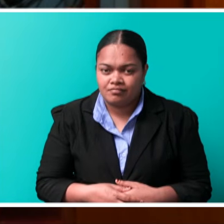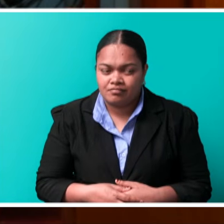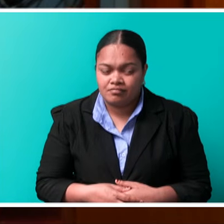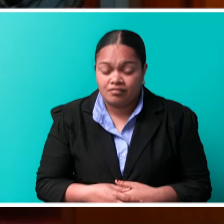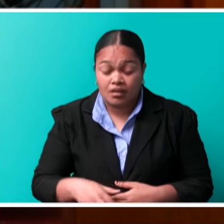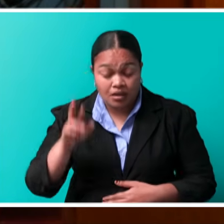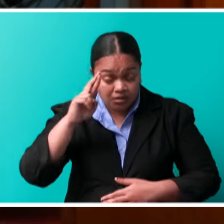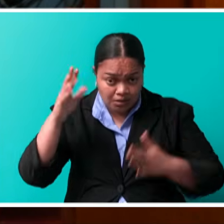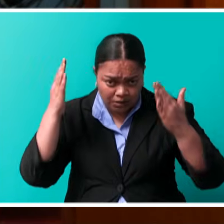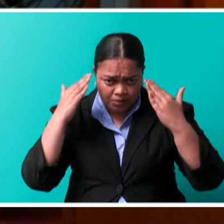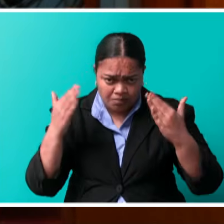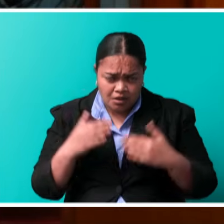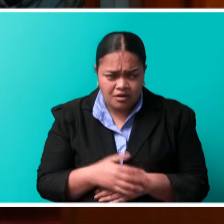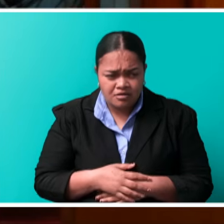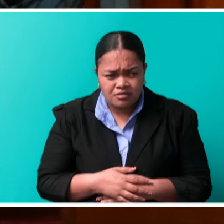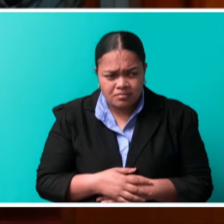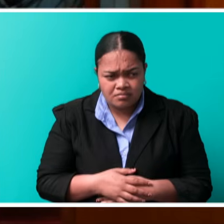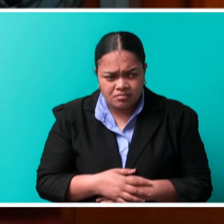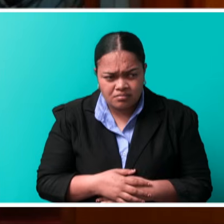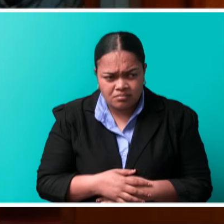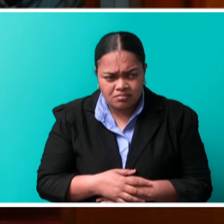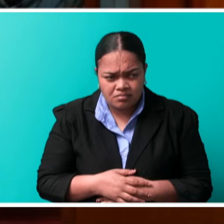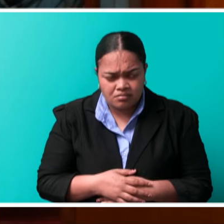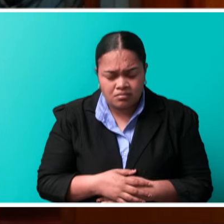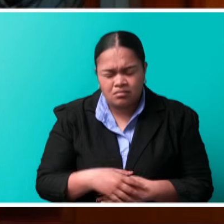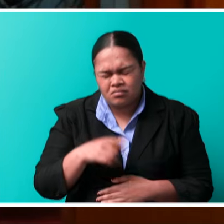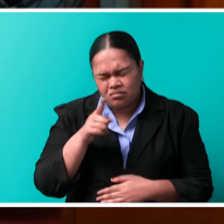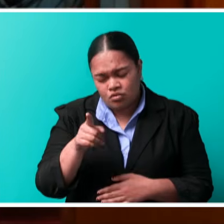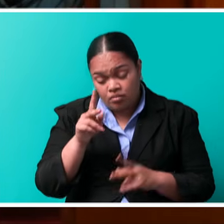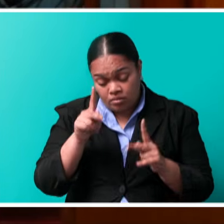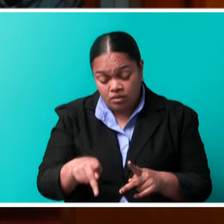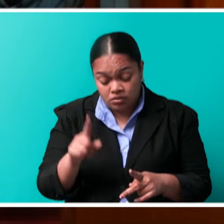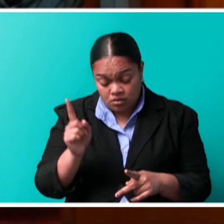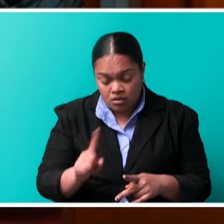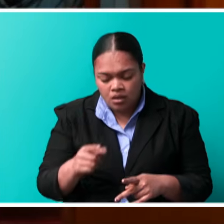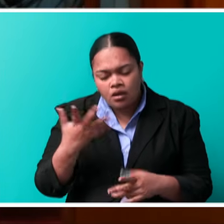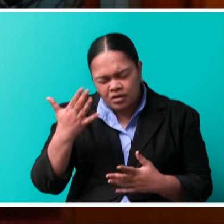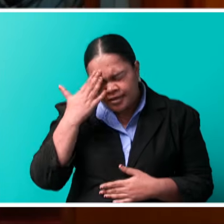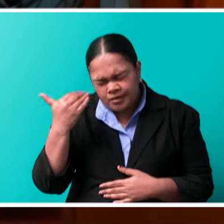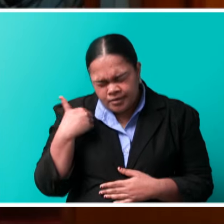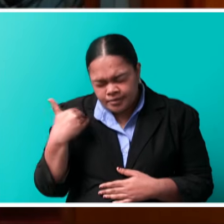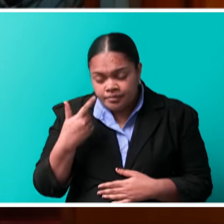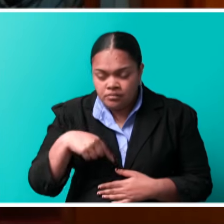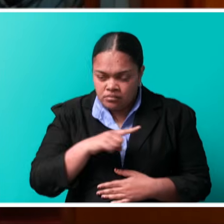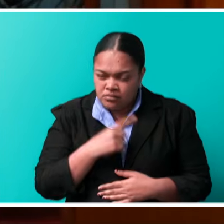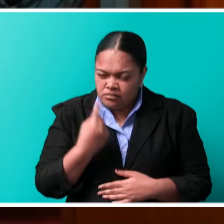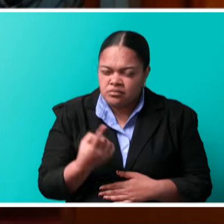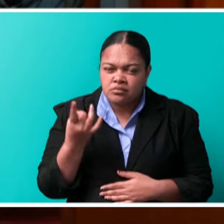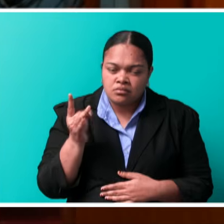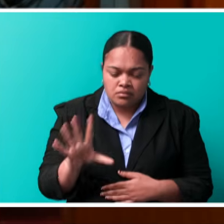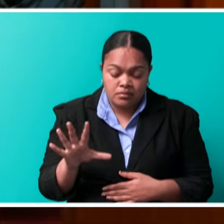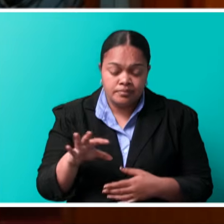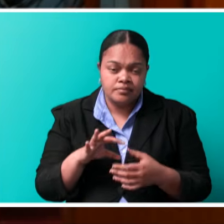Mr. Speaker, sir, the present fuel pressure reminds us that Fiji must reduce its dependence on imported